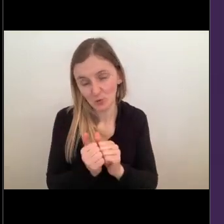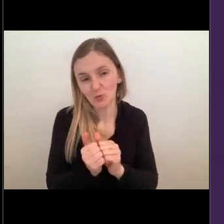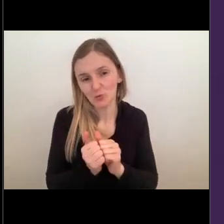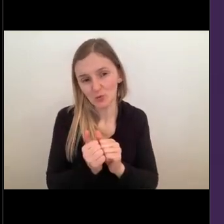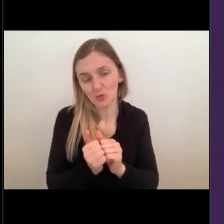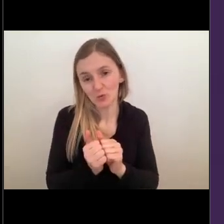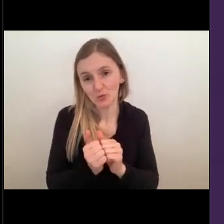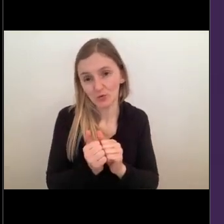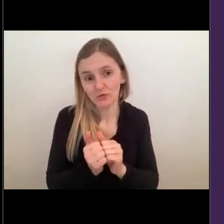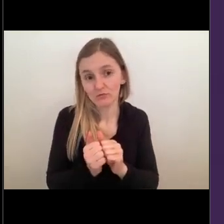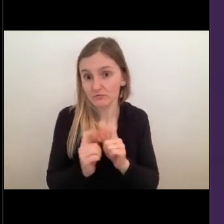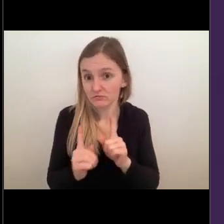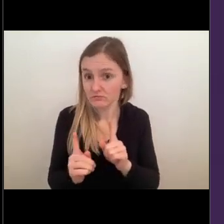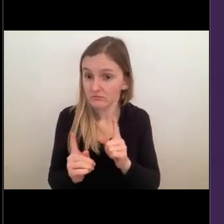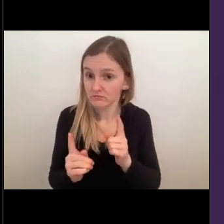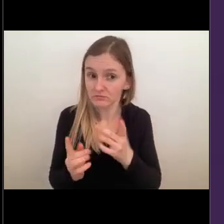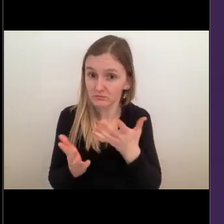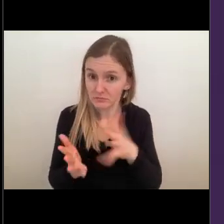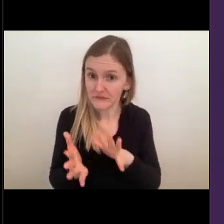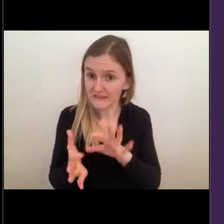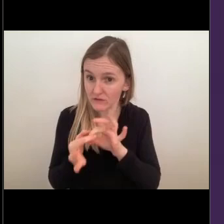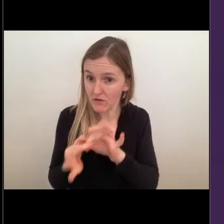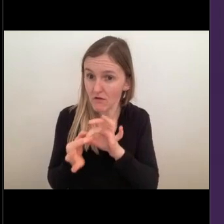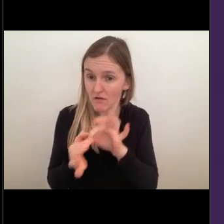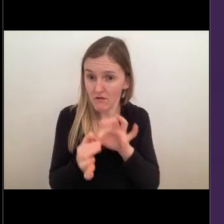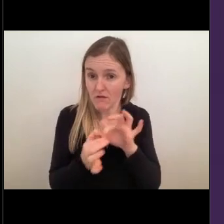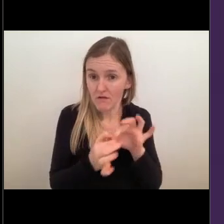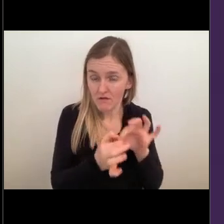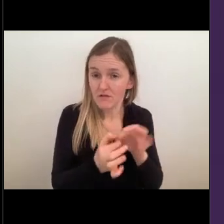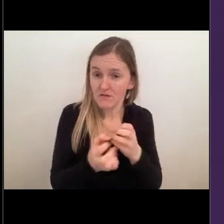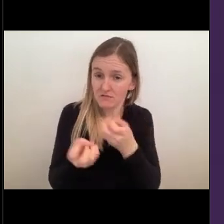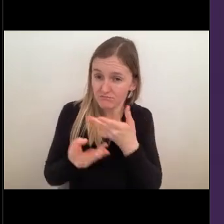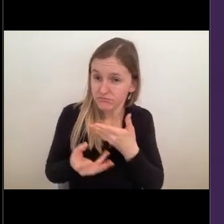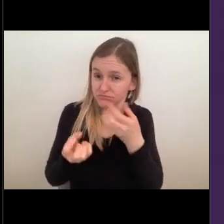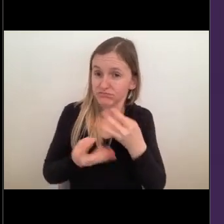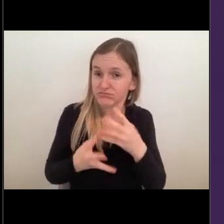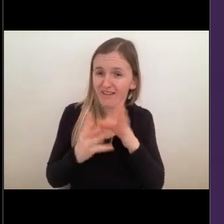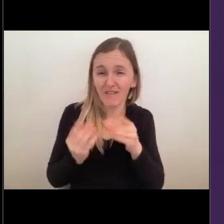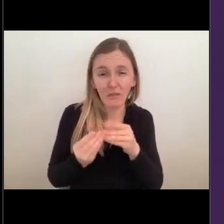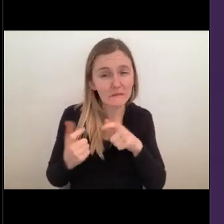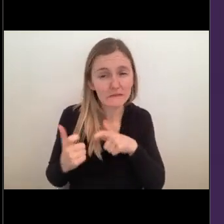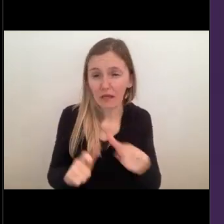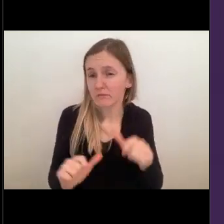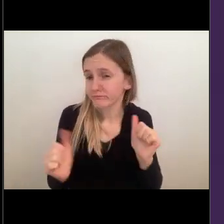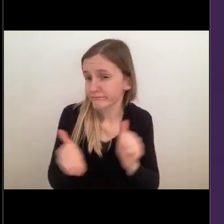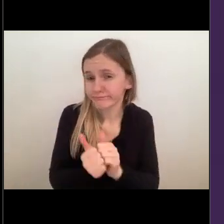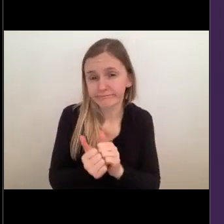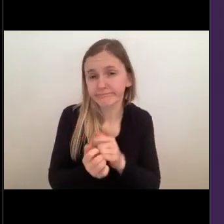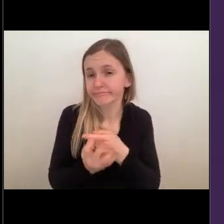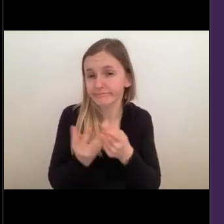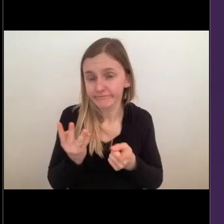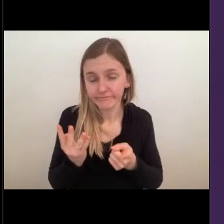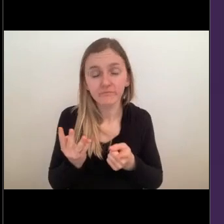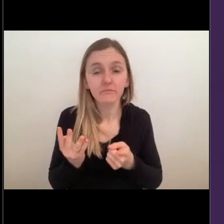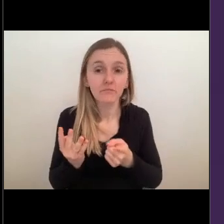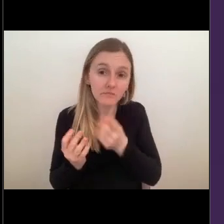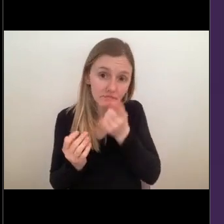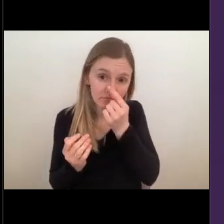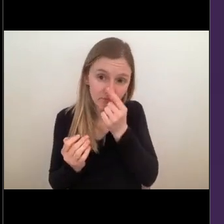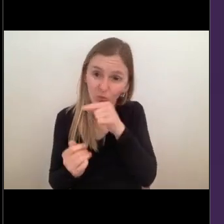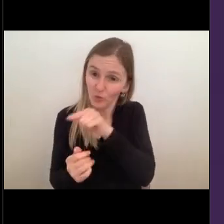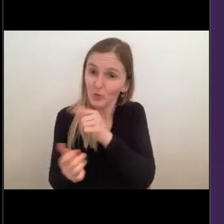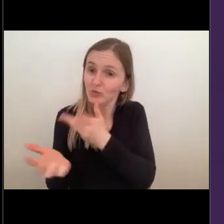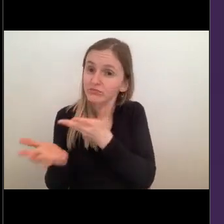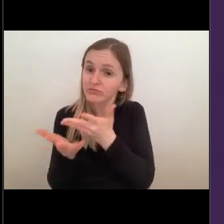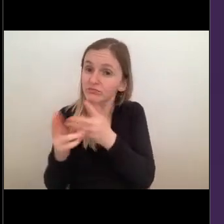despite working with school and school putting everything that they could in. So maybe you know, have those conversations with school.